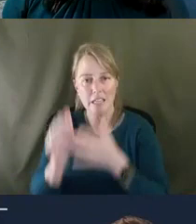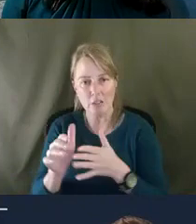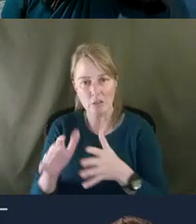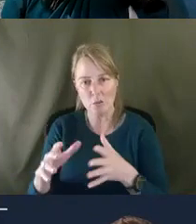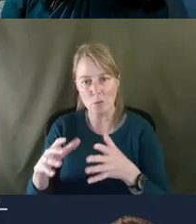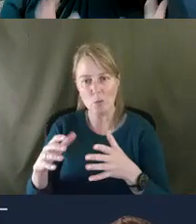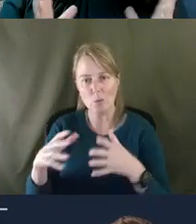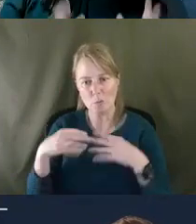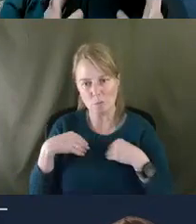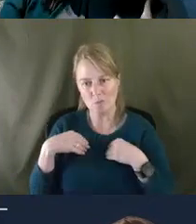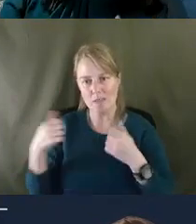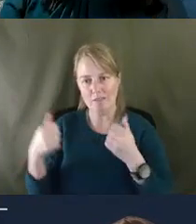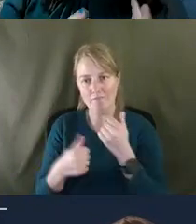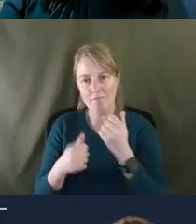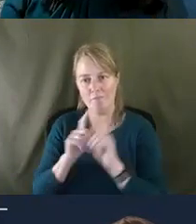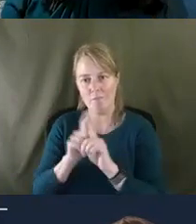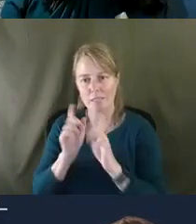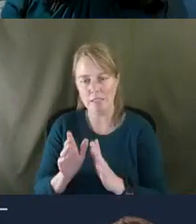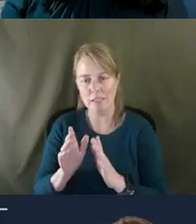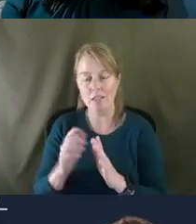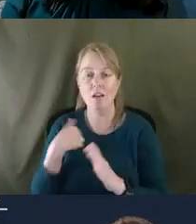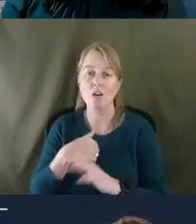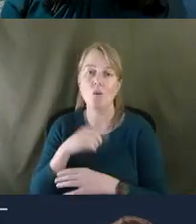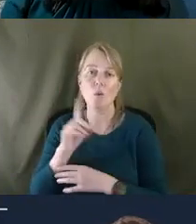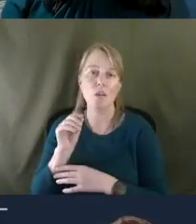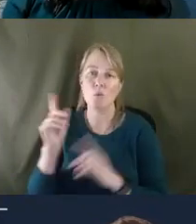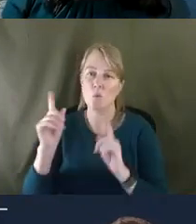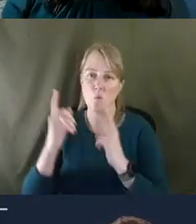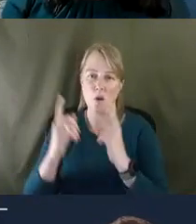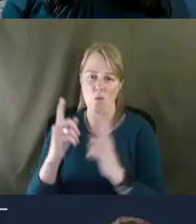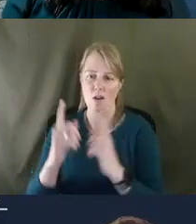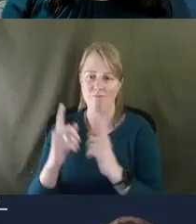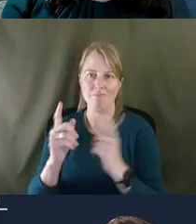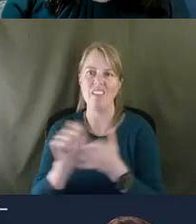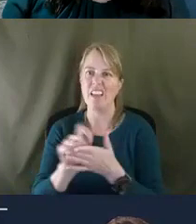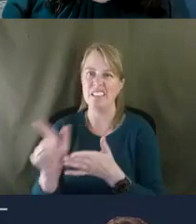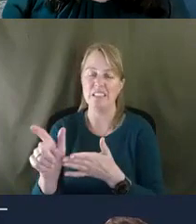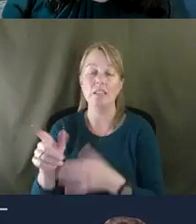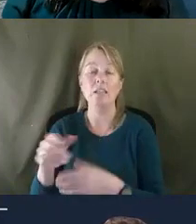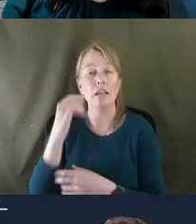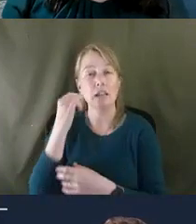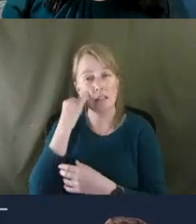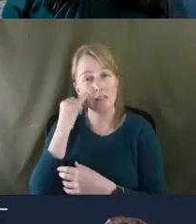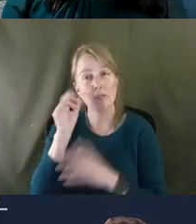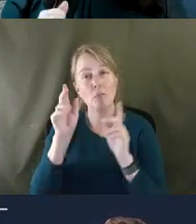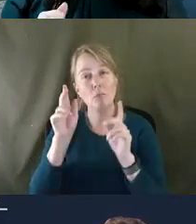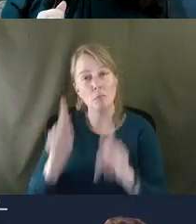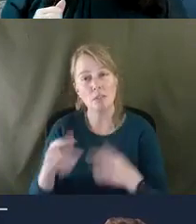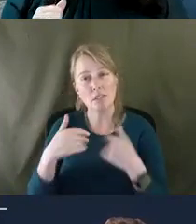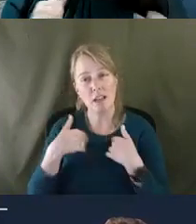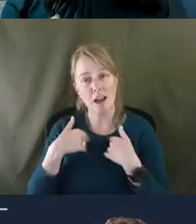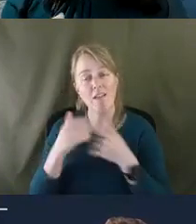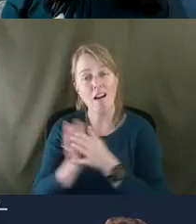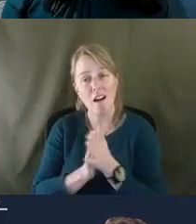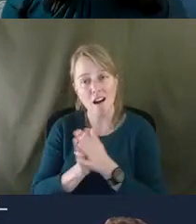So we only do one-to-one, that's it. I suppose if someone had the bandwidth and the eagerness to go